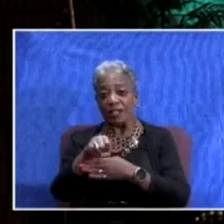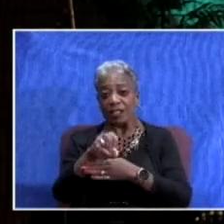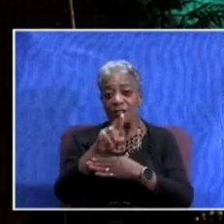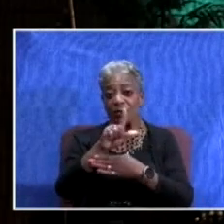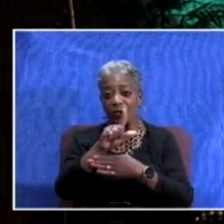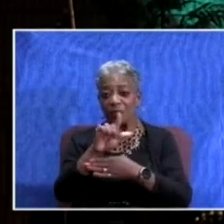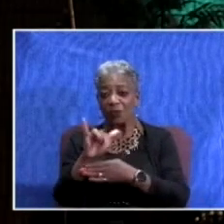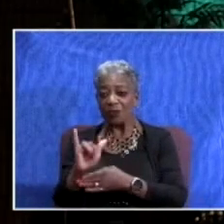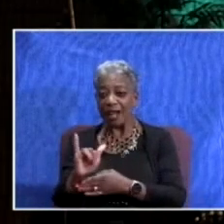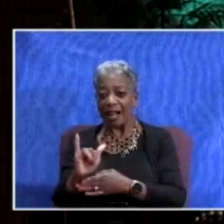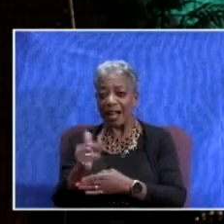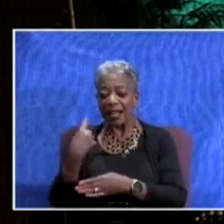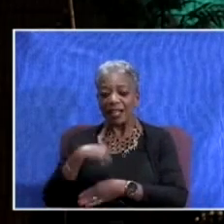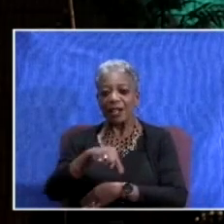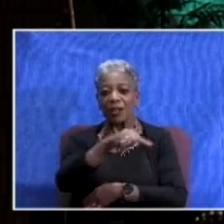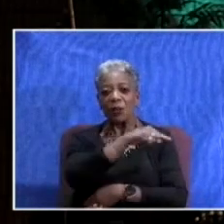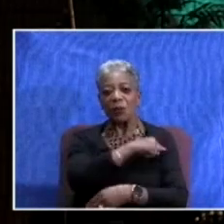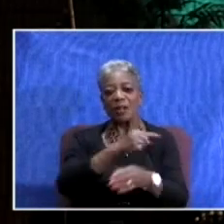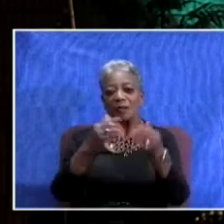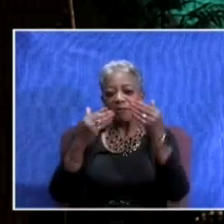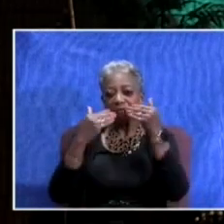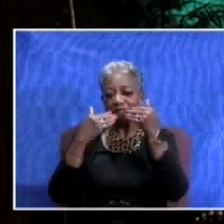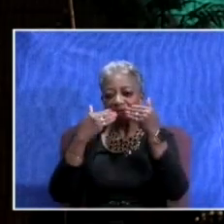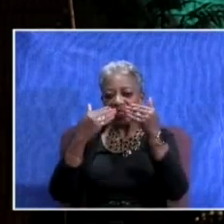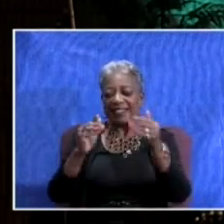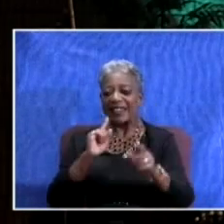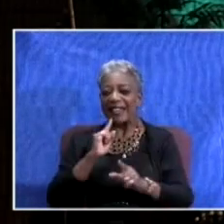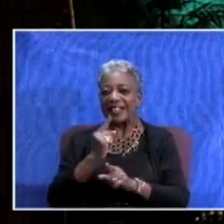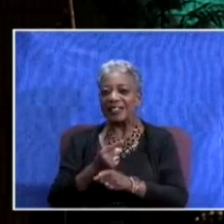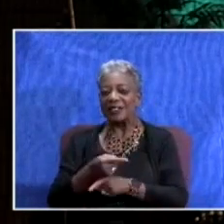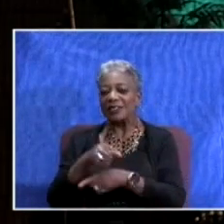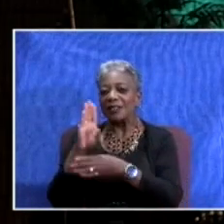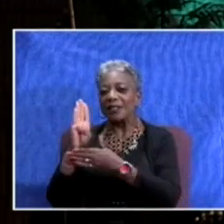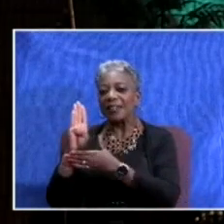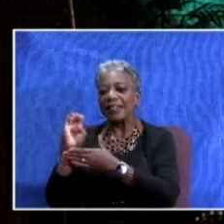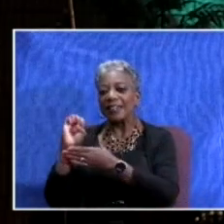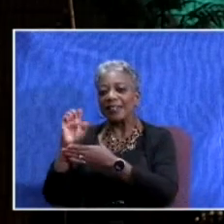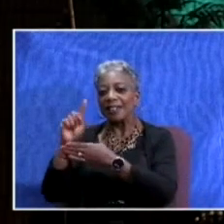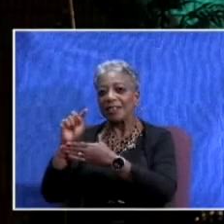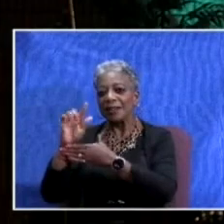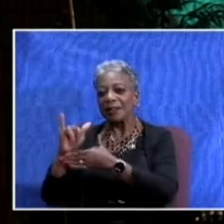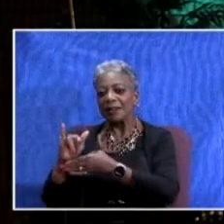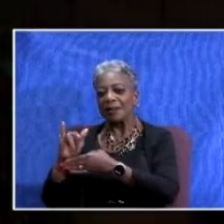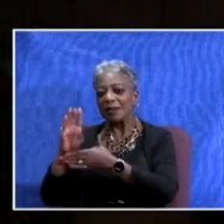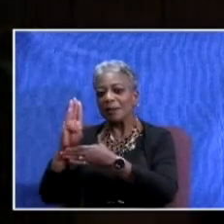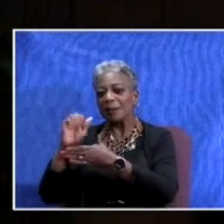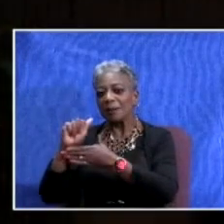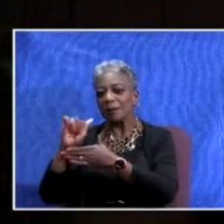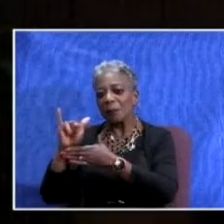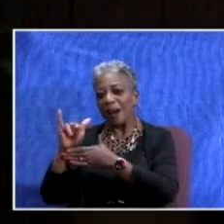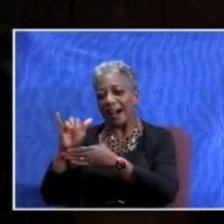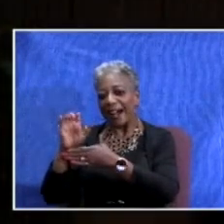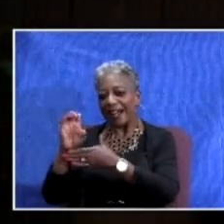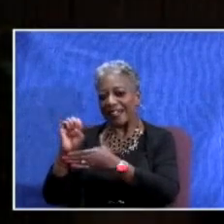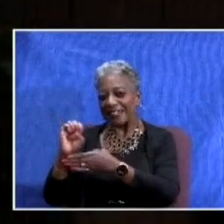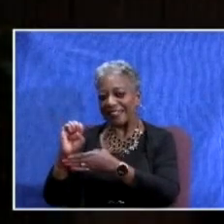elegant Miss Benny Baye for her contribution